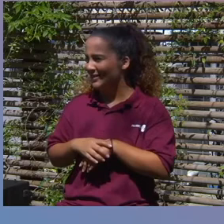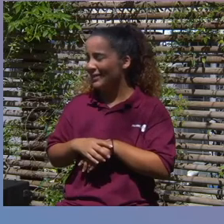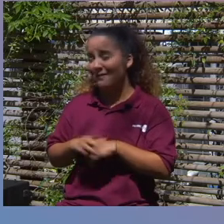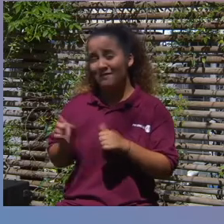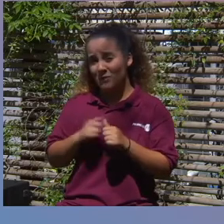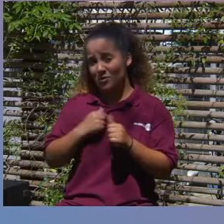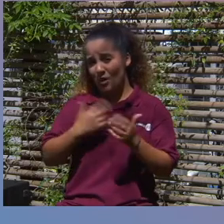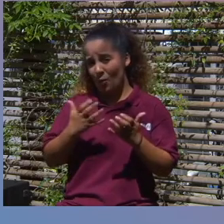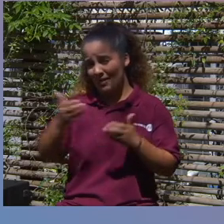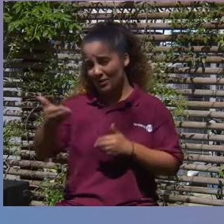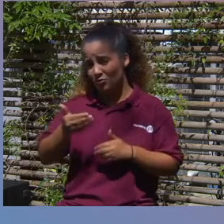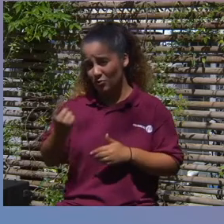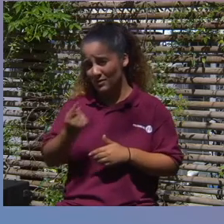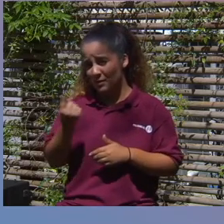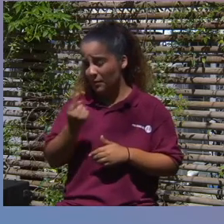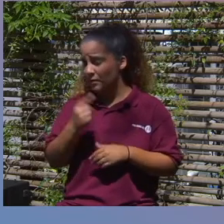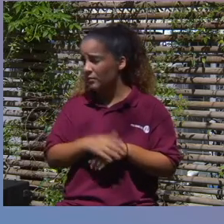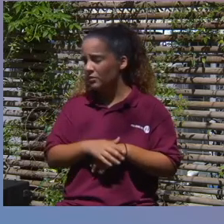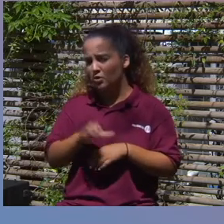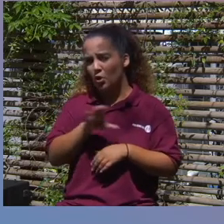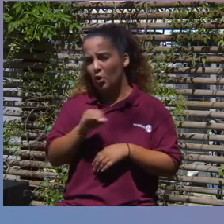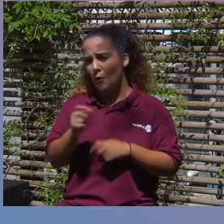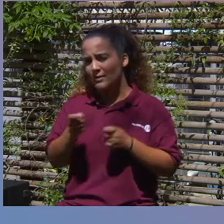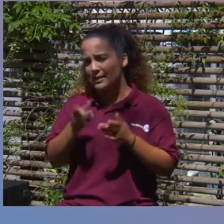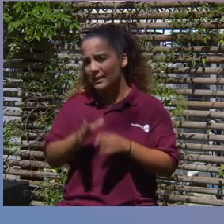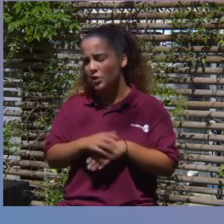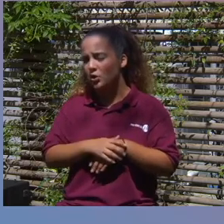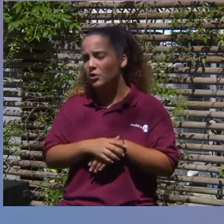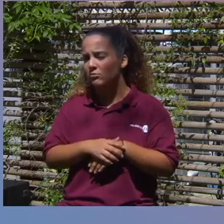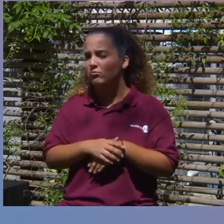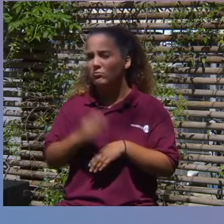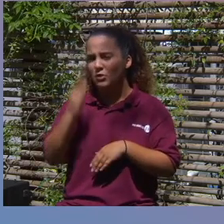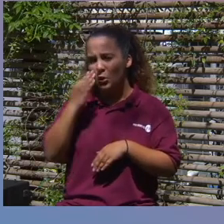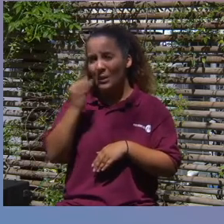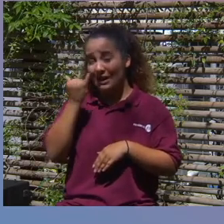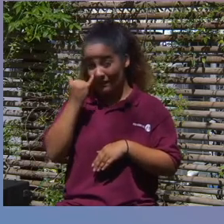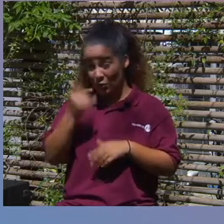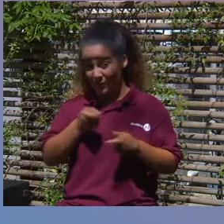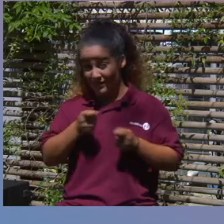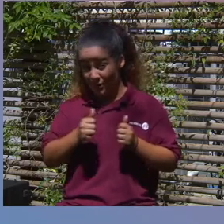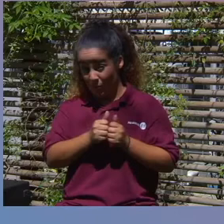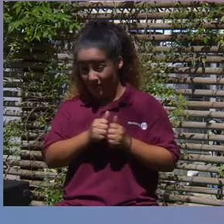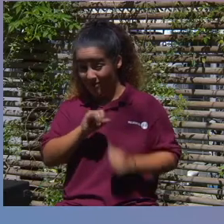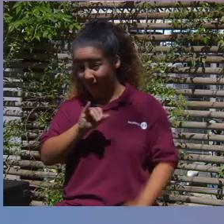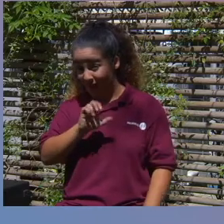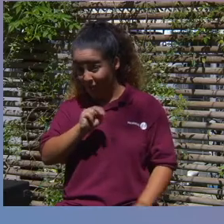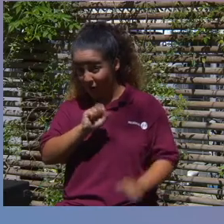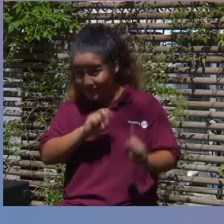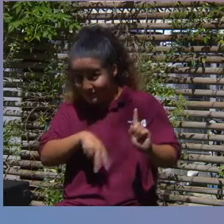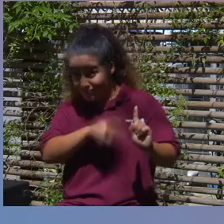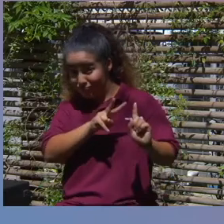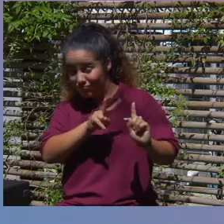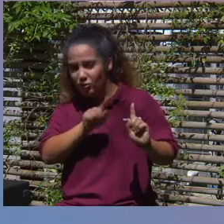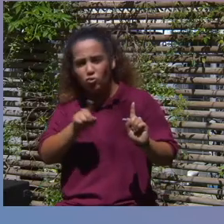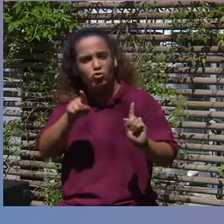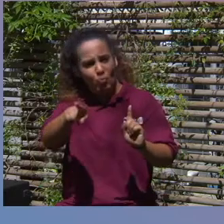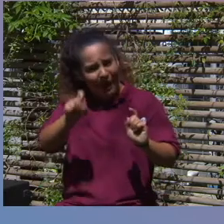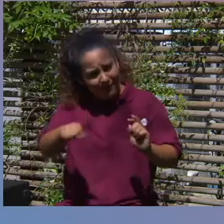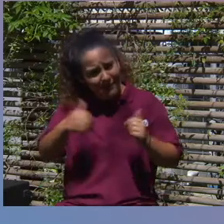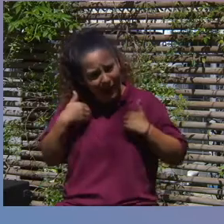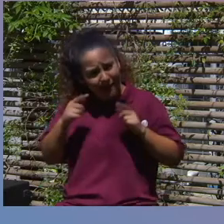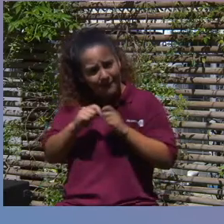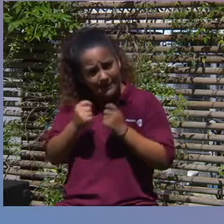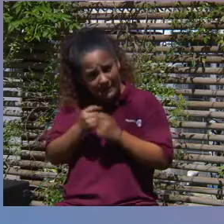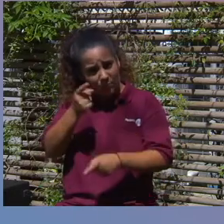introduce someone as my co-facilitator, because when you facilitate with icons, you got to make sure you're well-equipped, right? You know what I mean? You got to make sure you have a team with you,